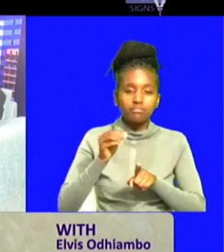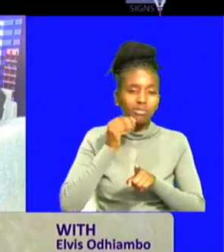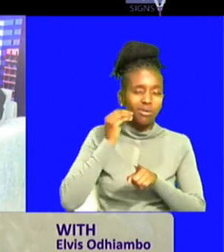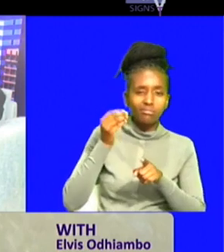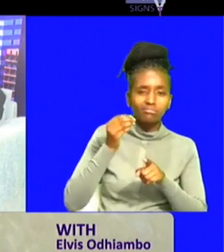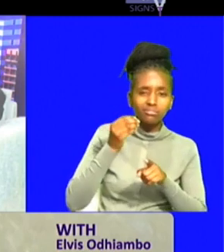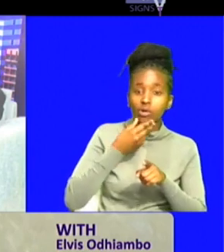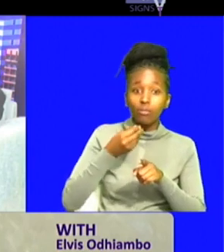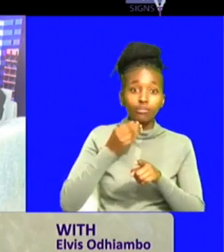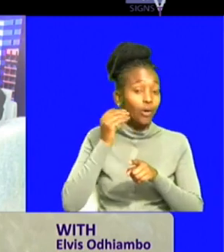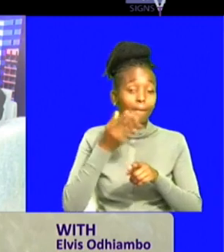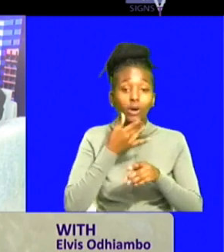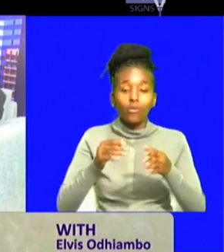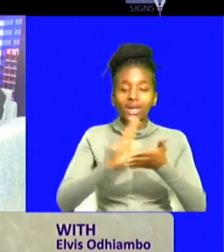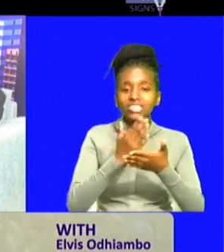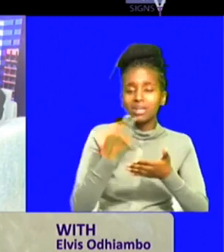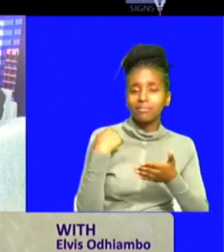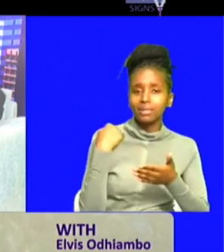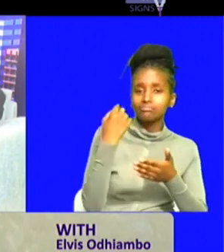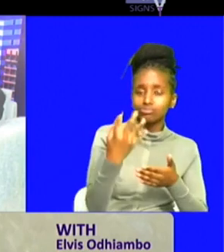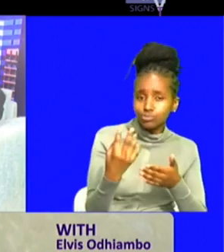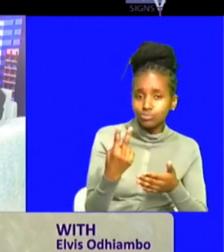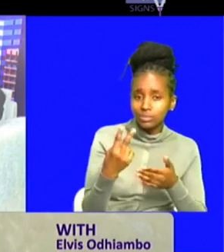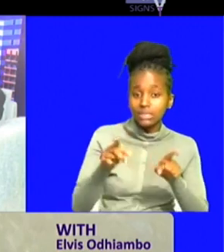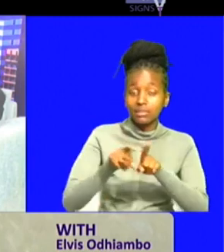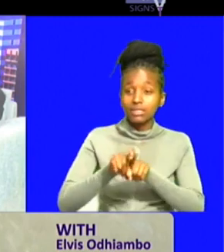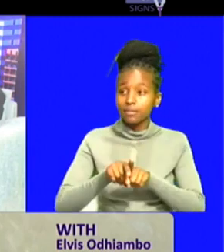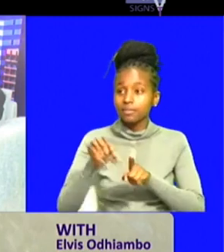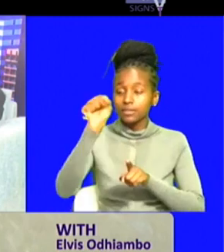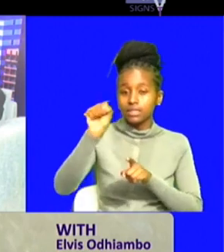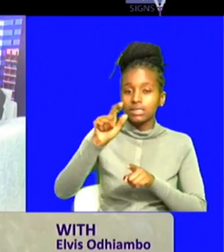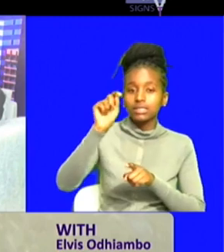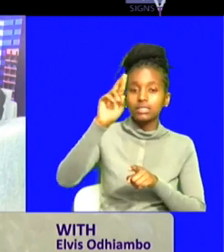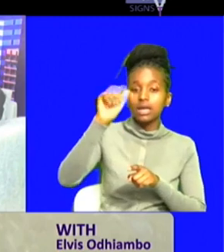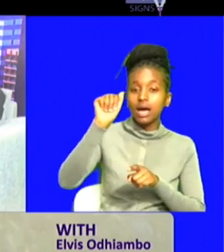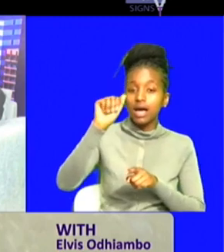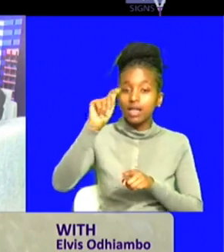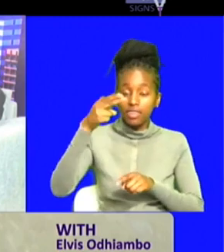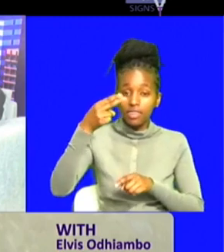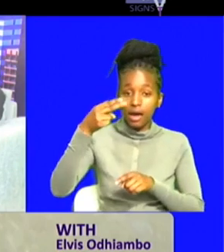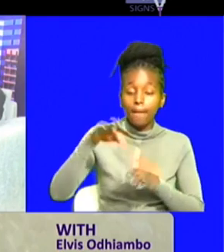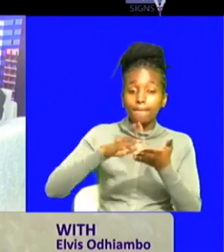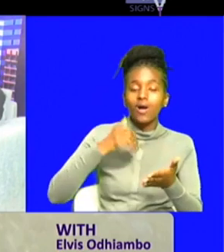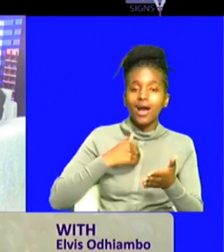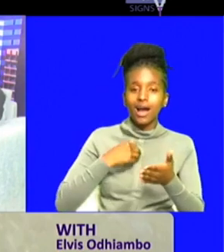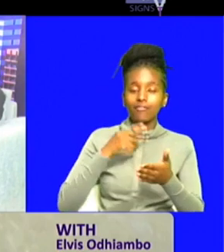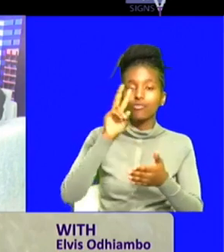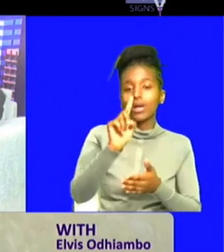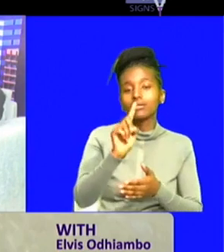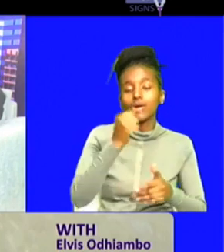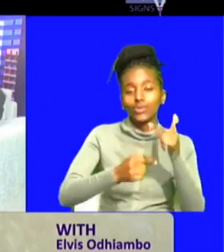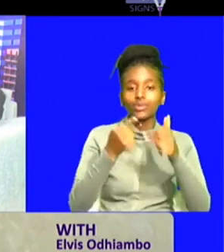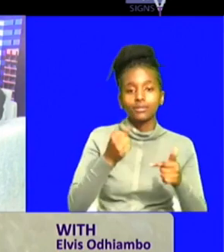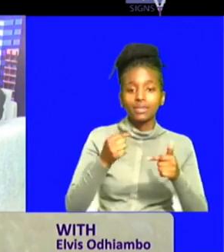and Harlequins having 2 wins with Strathmore Leos only claiming a single win. And also quite